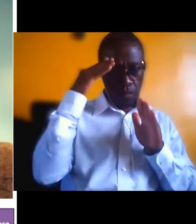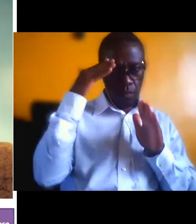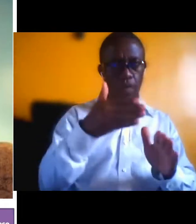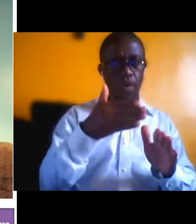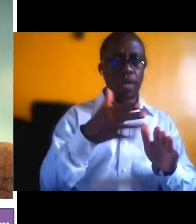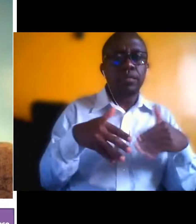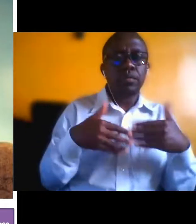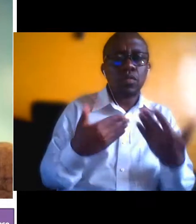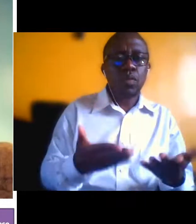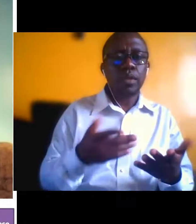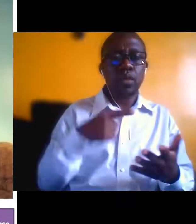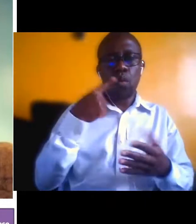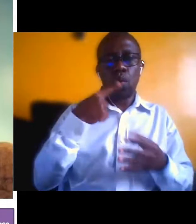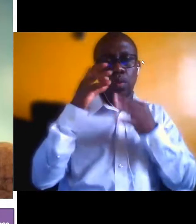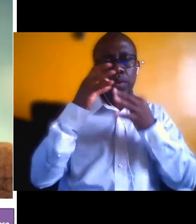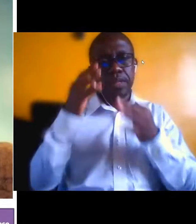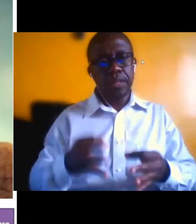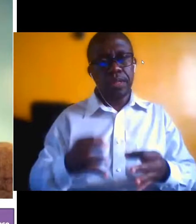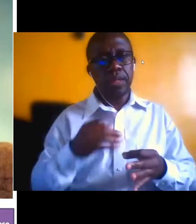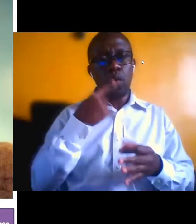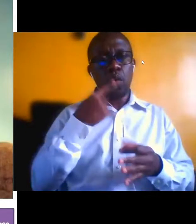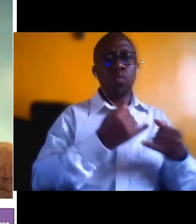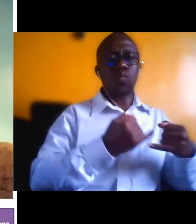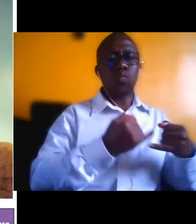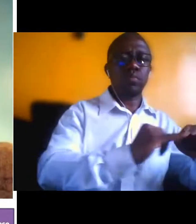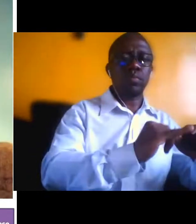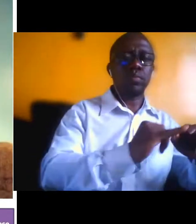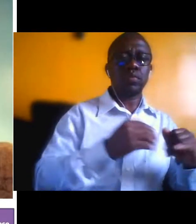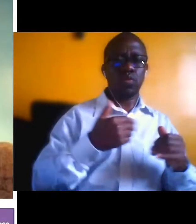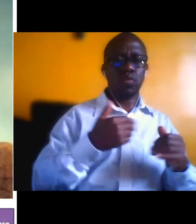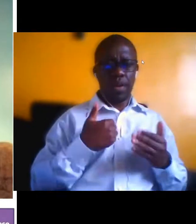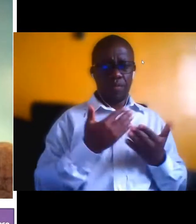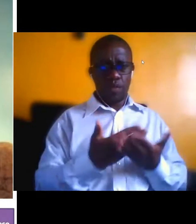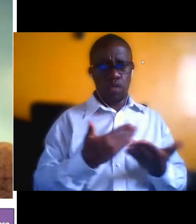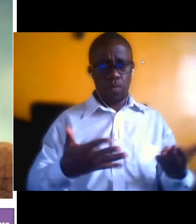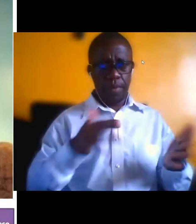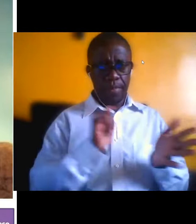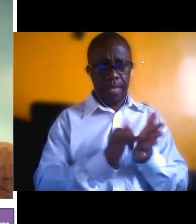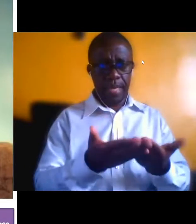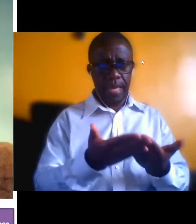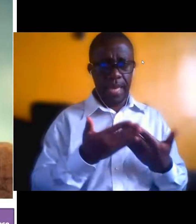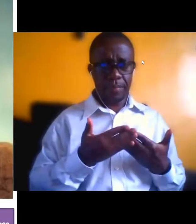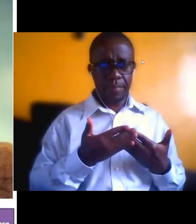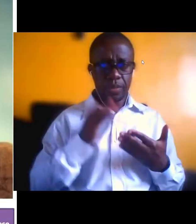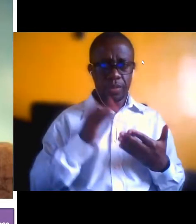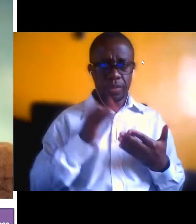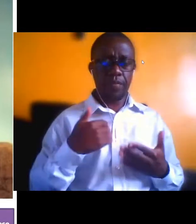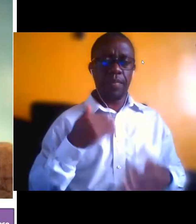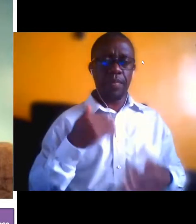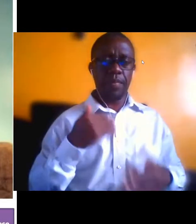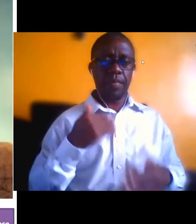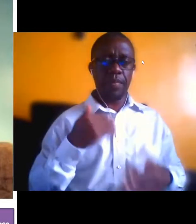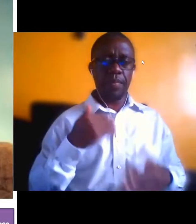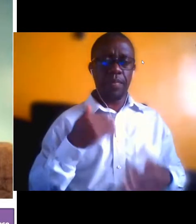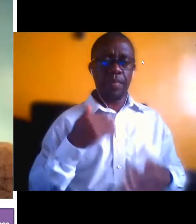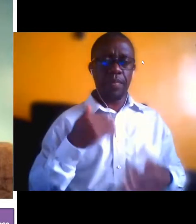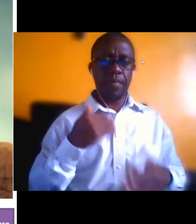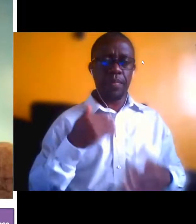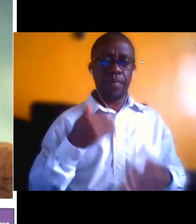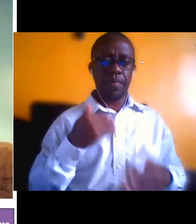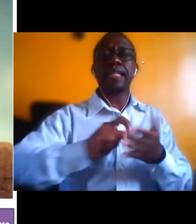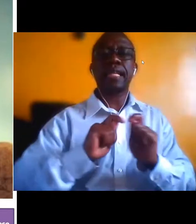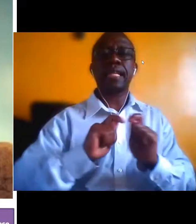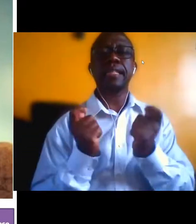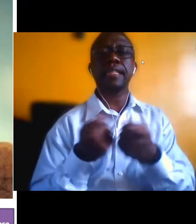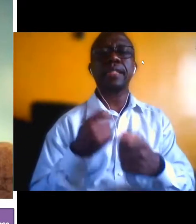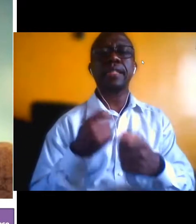Who make decisions? Who implement? Do we have that documented? If one was to ask, why did secretariat do 1, 2, 3?